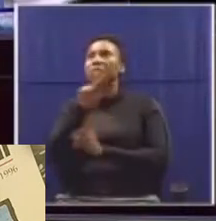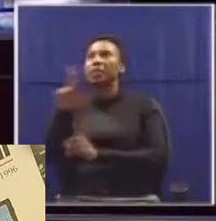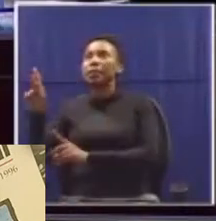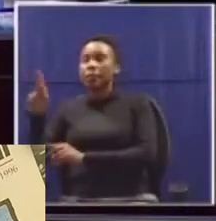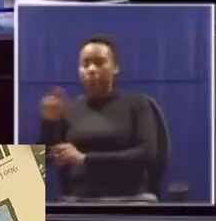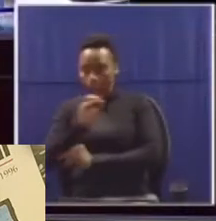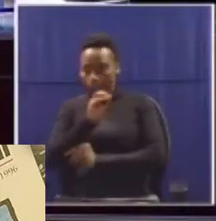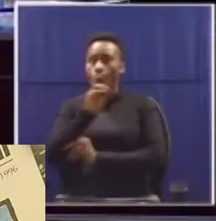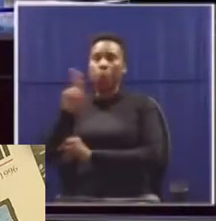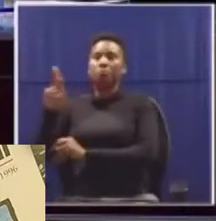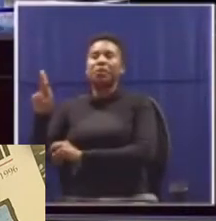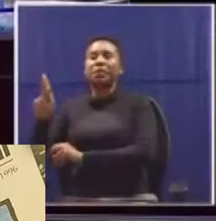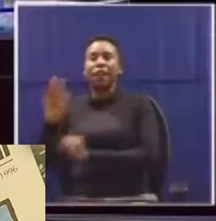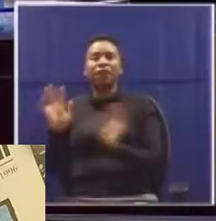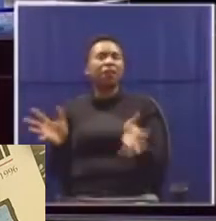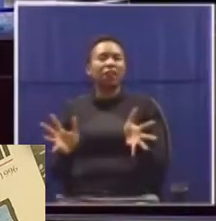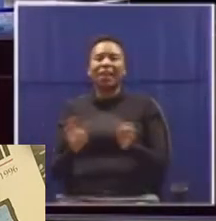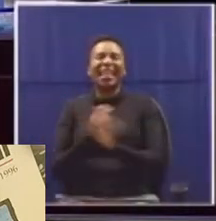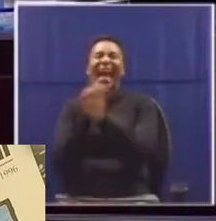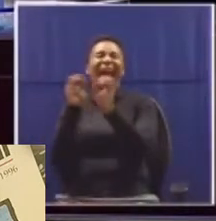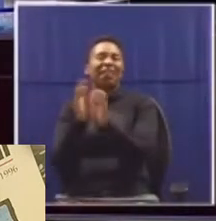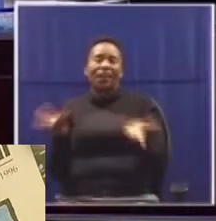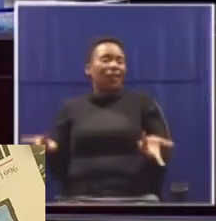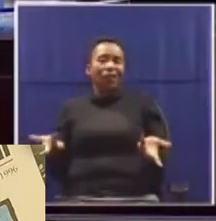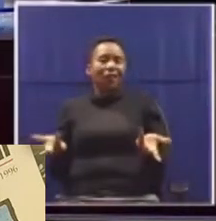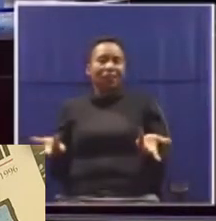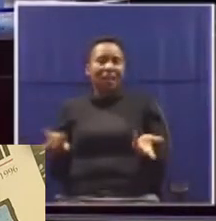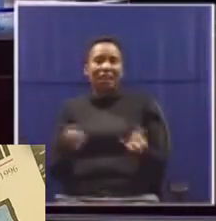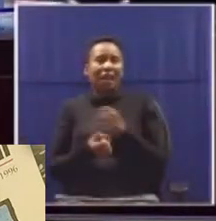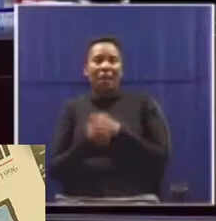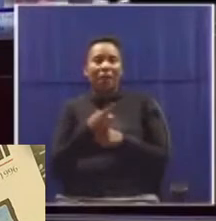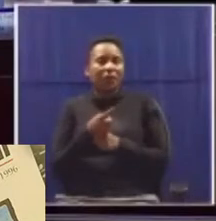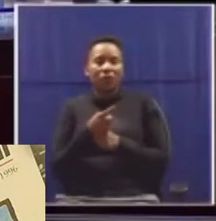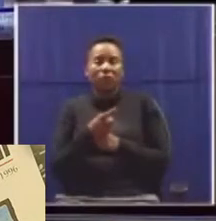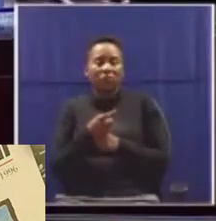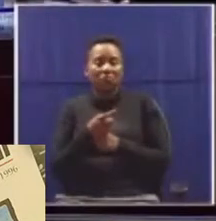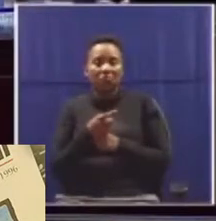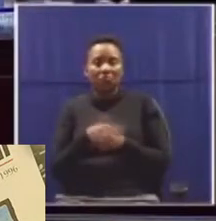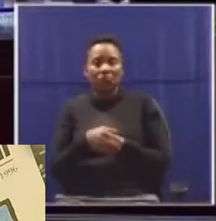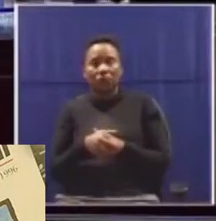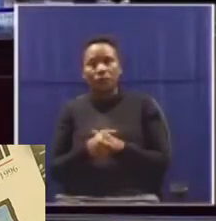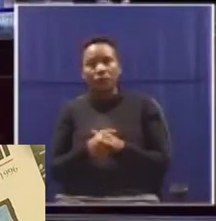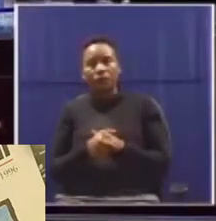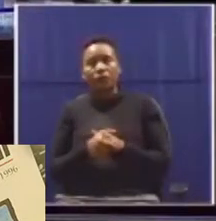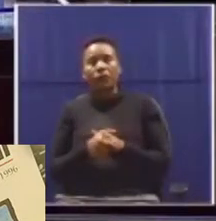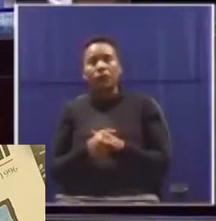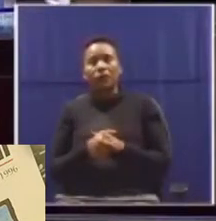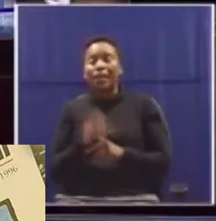frankly a gangster's disguised as Liberation messiah's parade